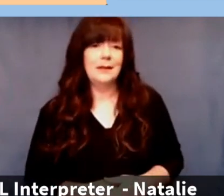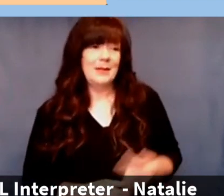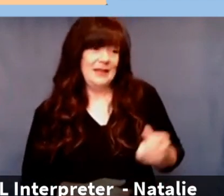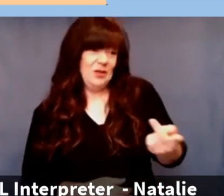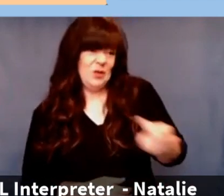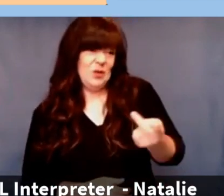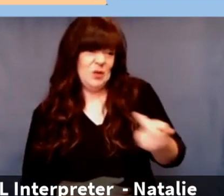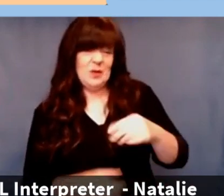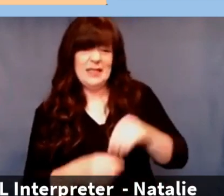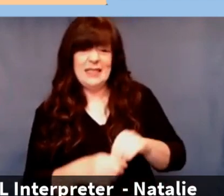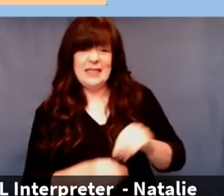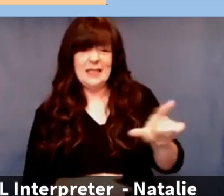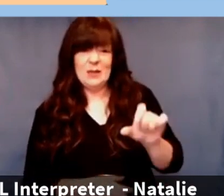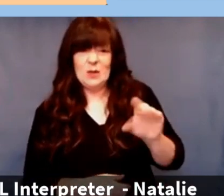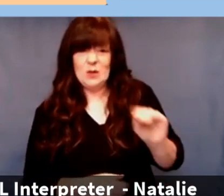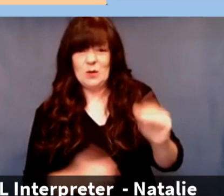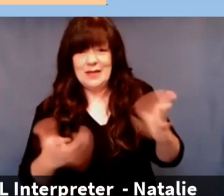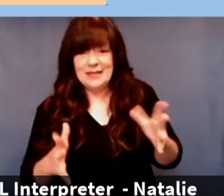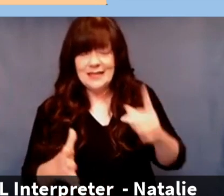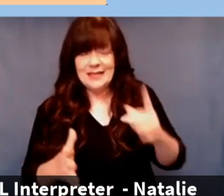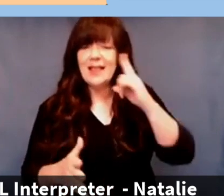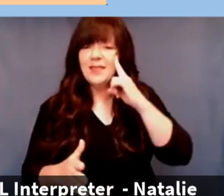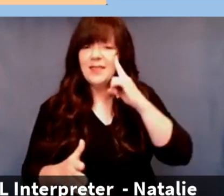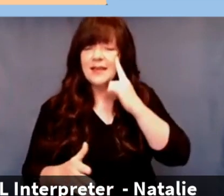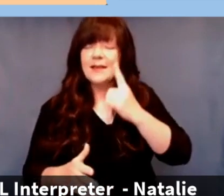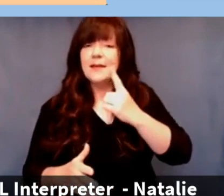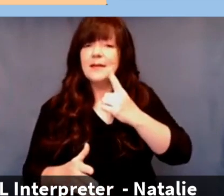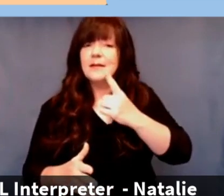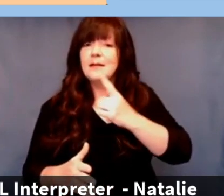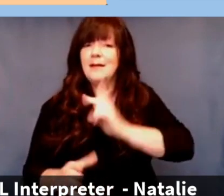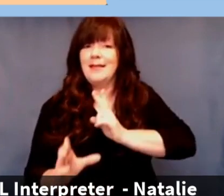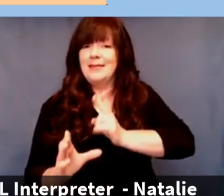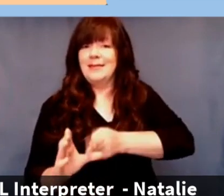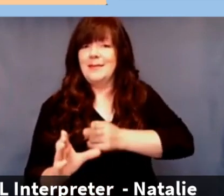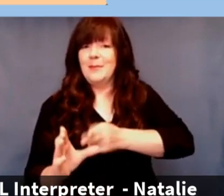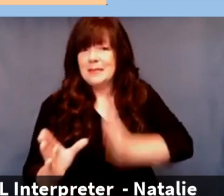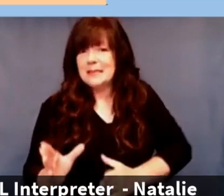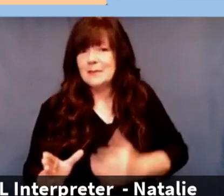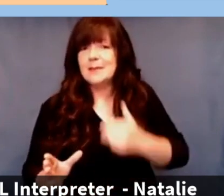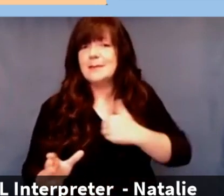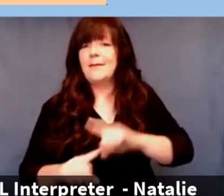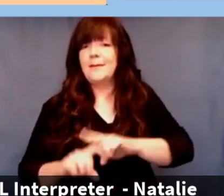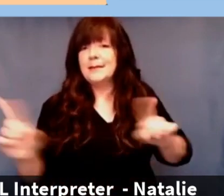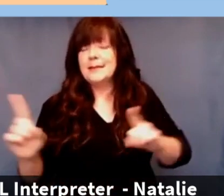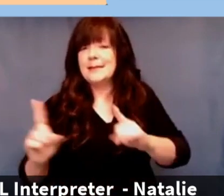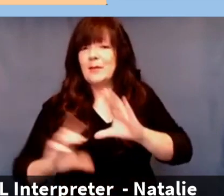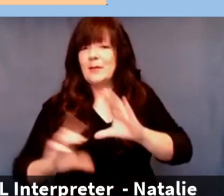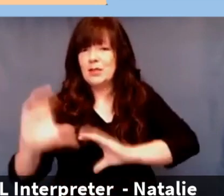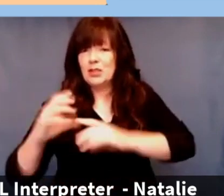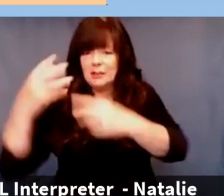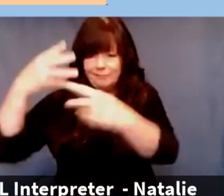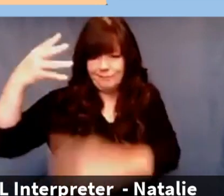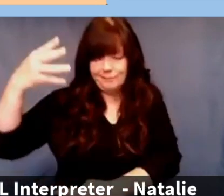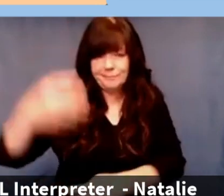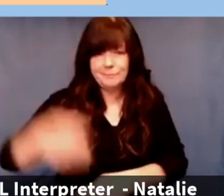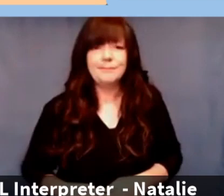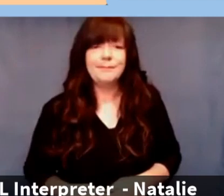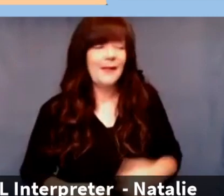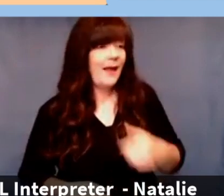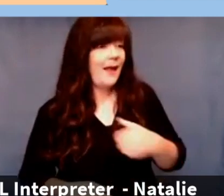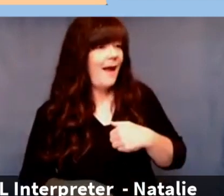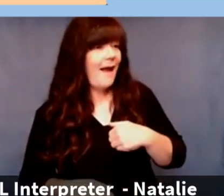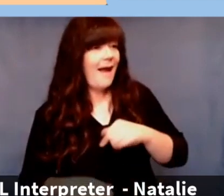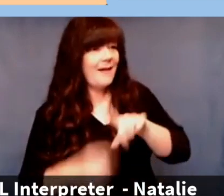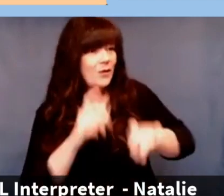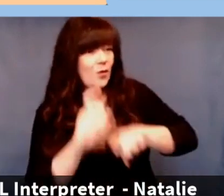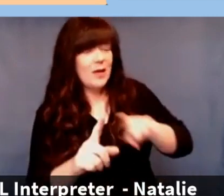ourselves, and then I believe they have a separate chat. But Oh, I have fan questions just in case. yeah. I